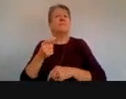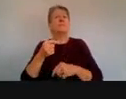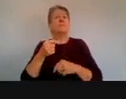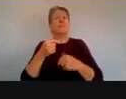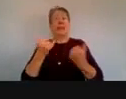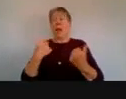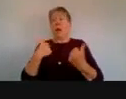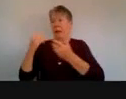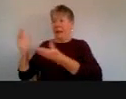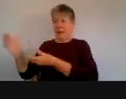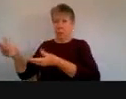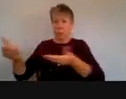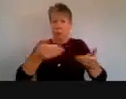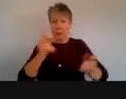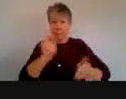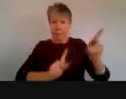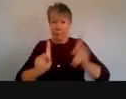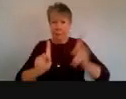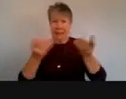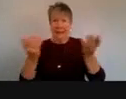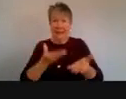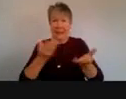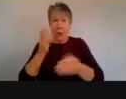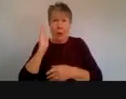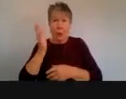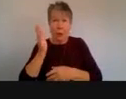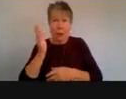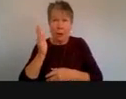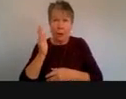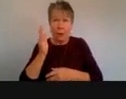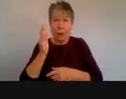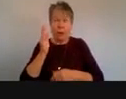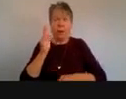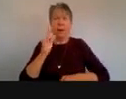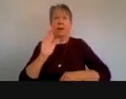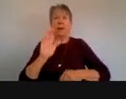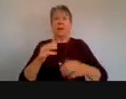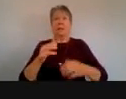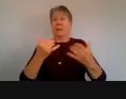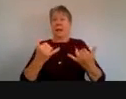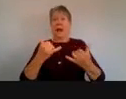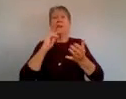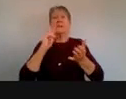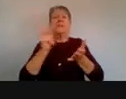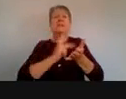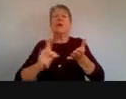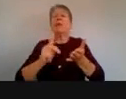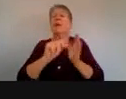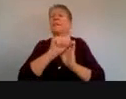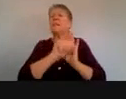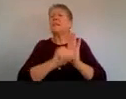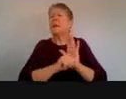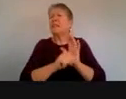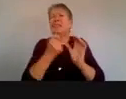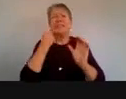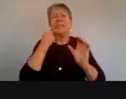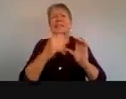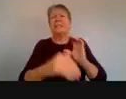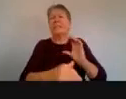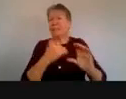update from Secretary of State Tahisha Wei and the Division of Elections. And as of this moment, as you can see in the